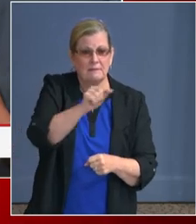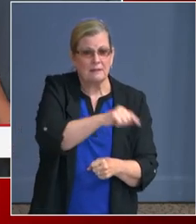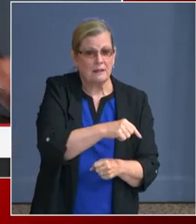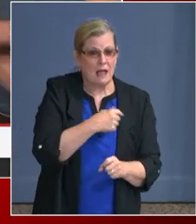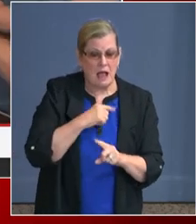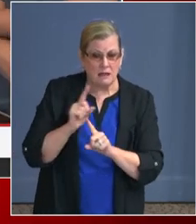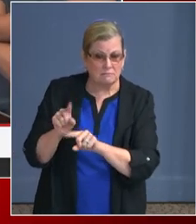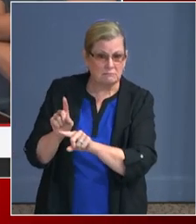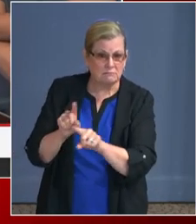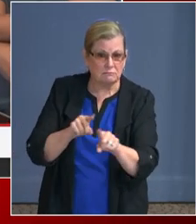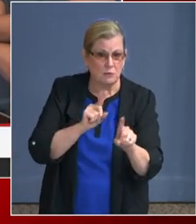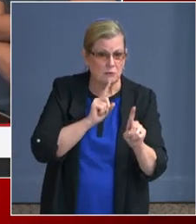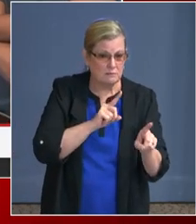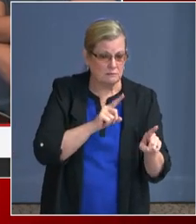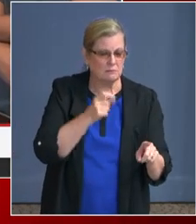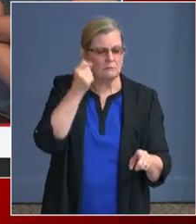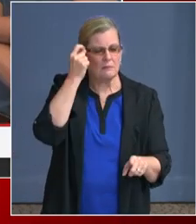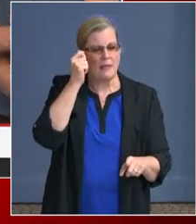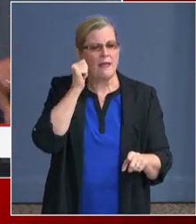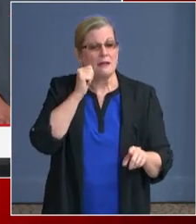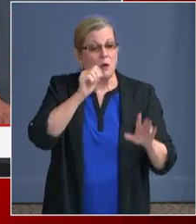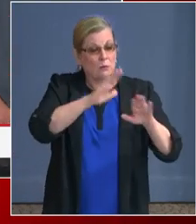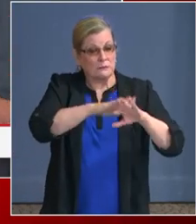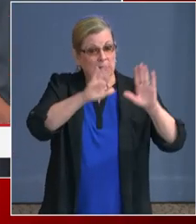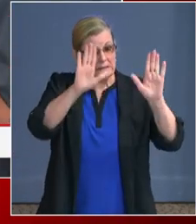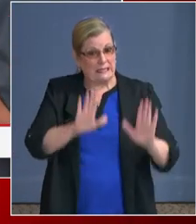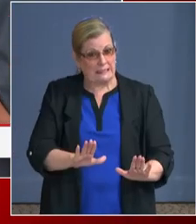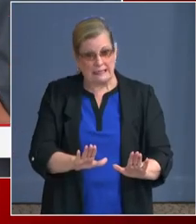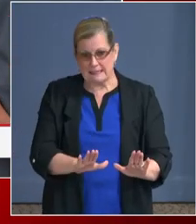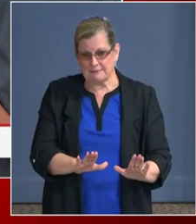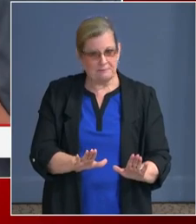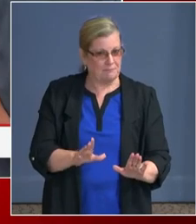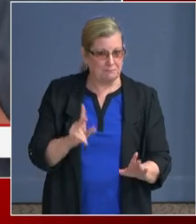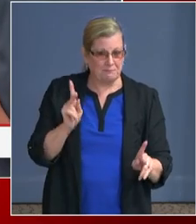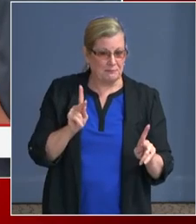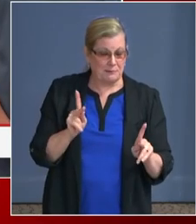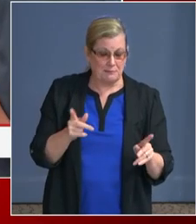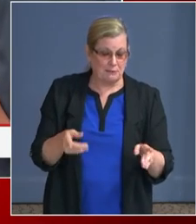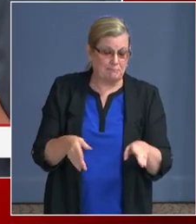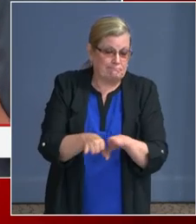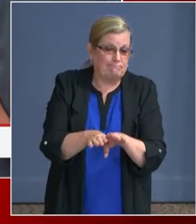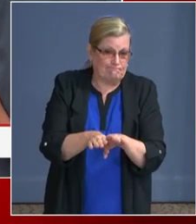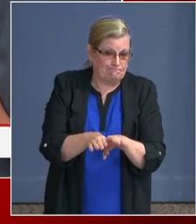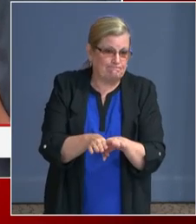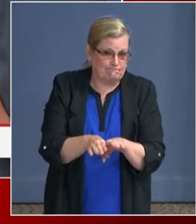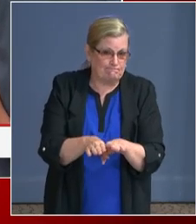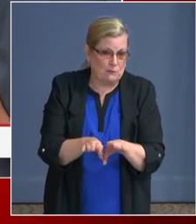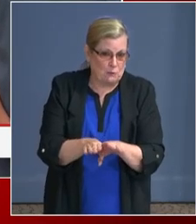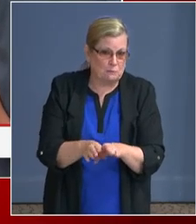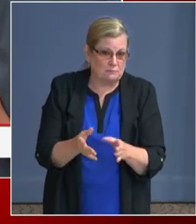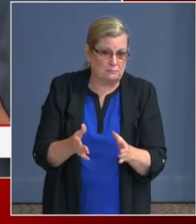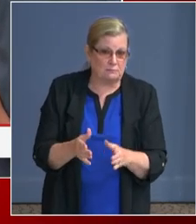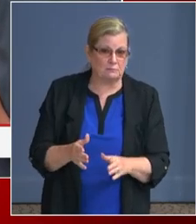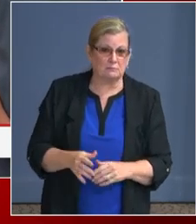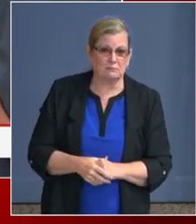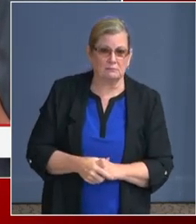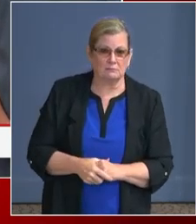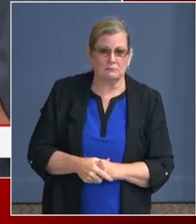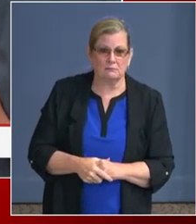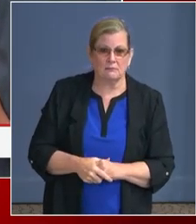Sunday, so if folks went down there Sunday, I wouldn't doubt that they saw that there was probably no one there. But every other day we are